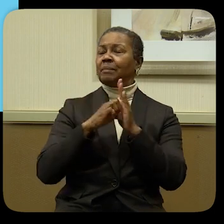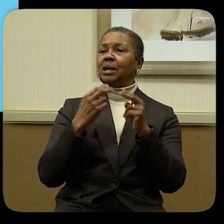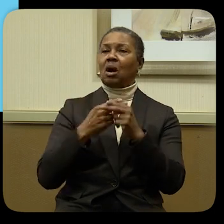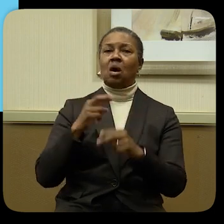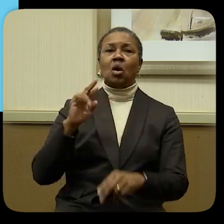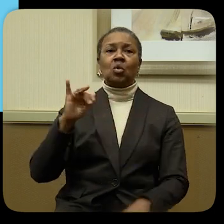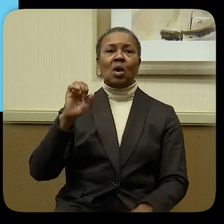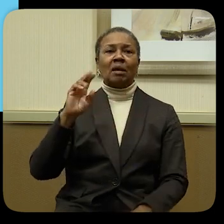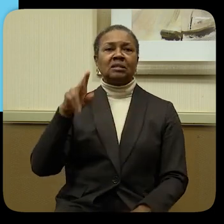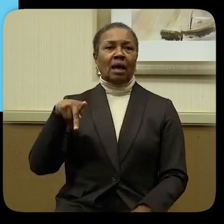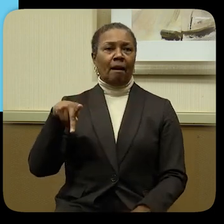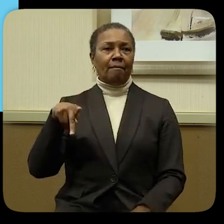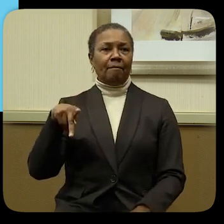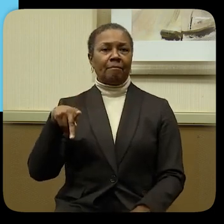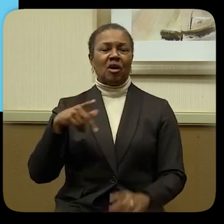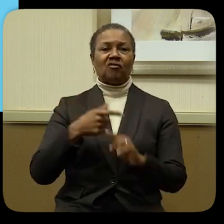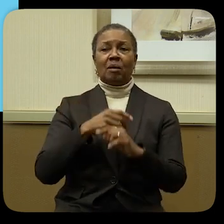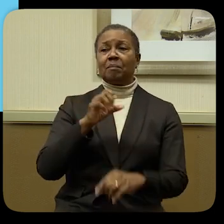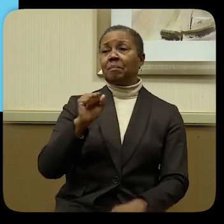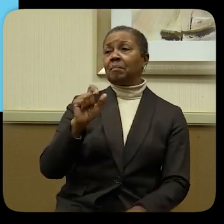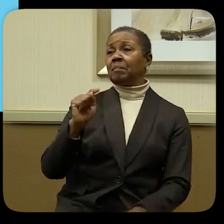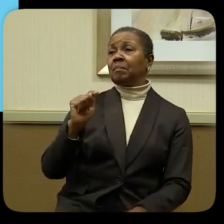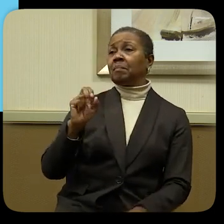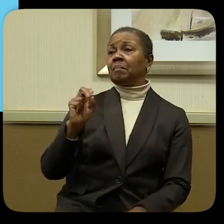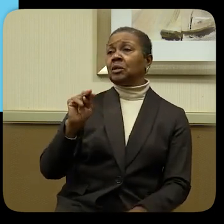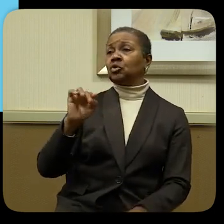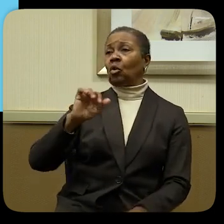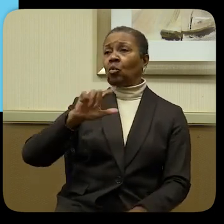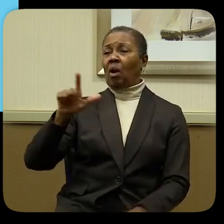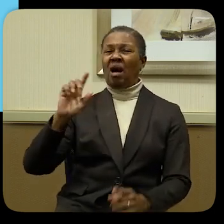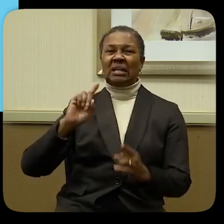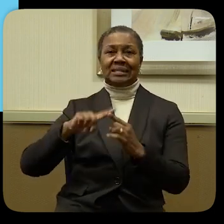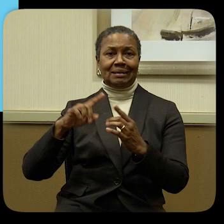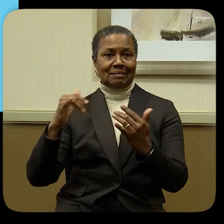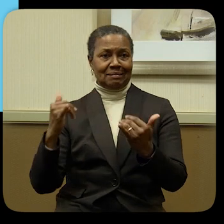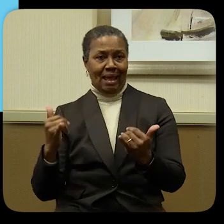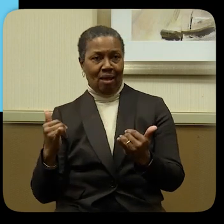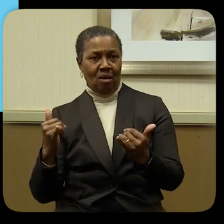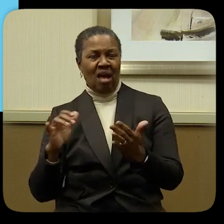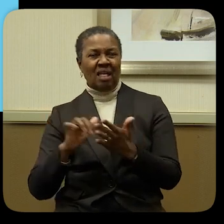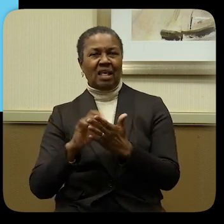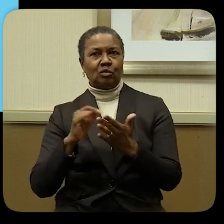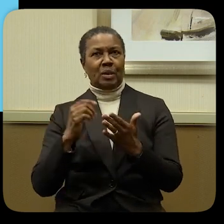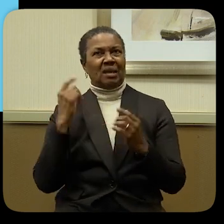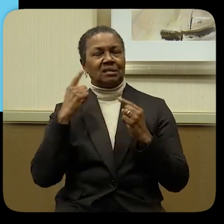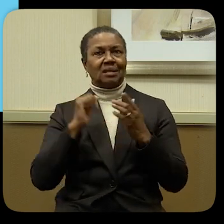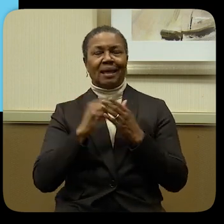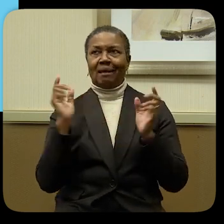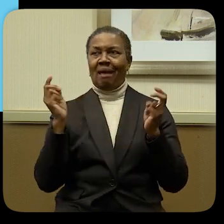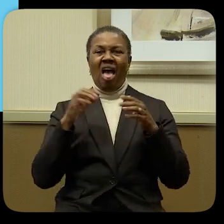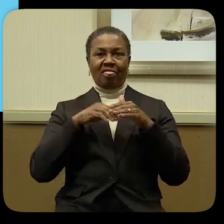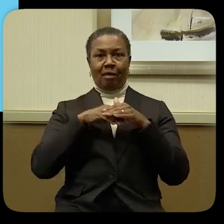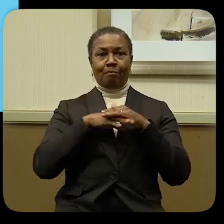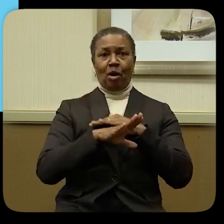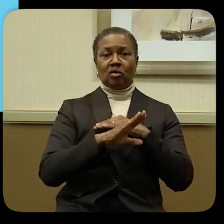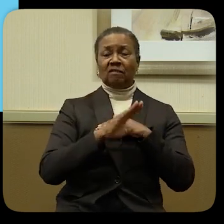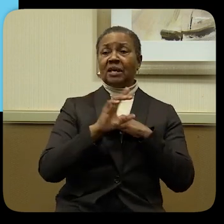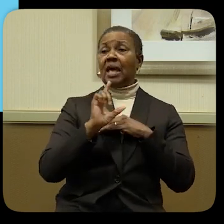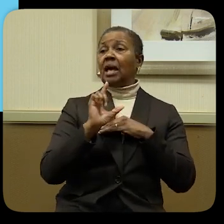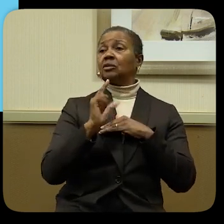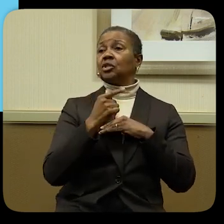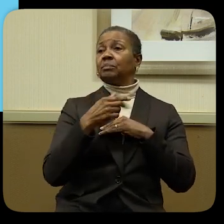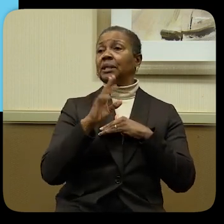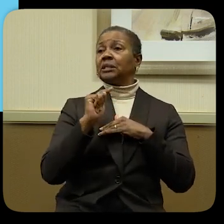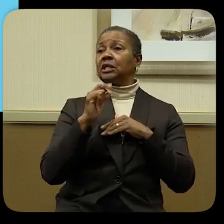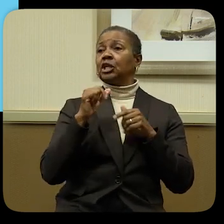called From Stonewall Till Now. So Stonewall is what we often consider like the birth of the LGBTQ rights